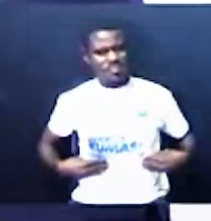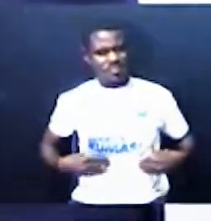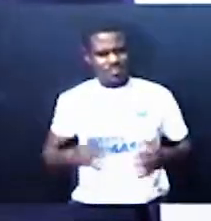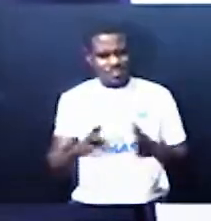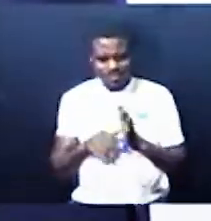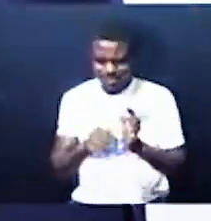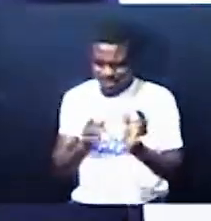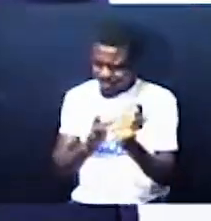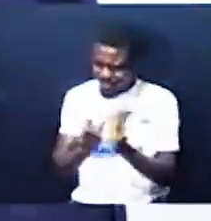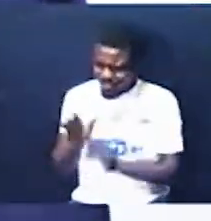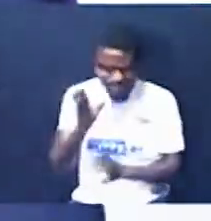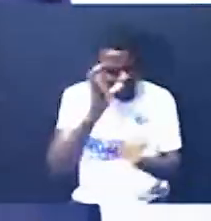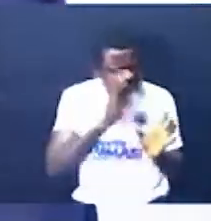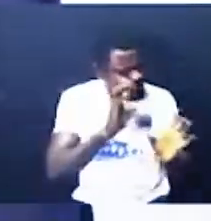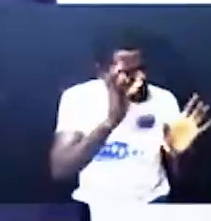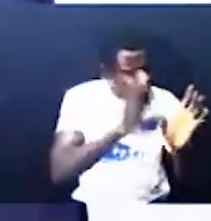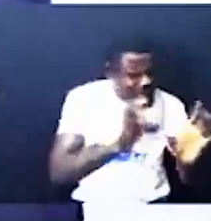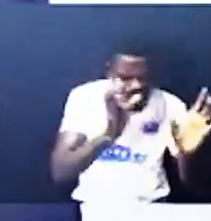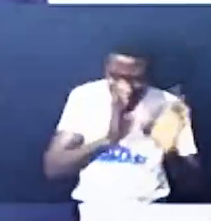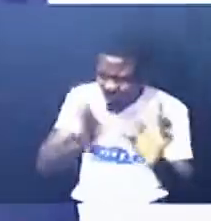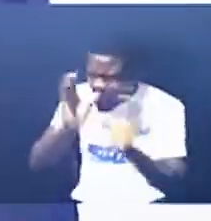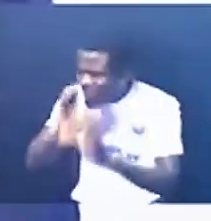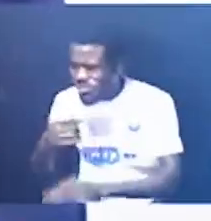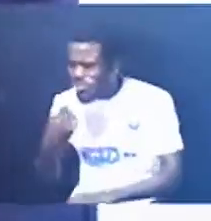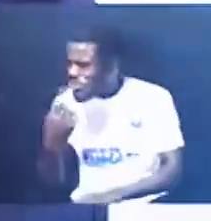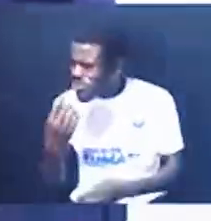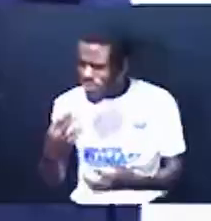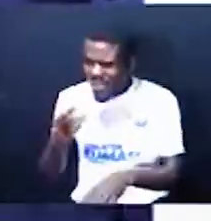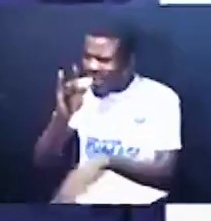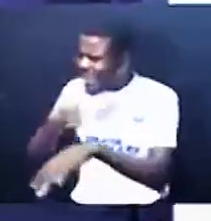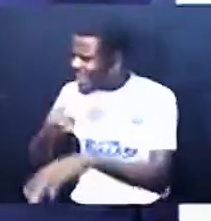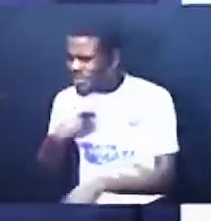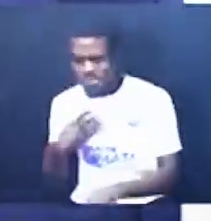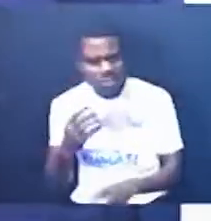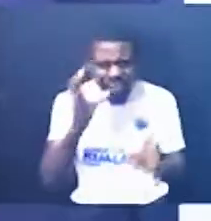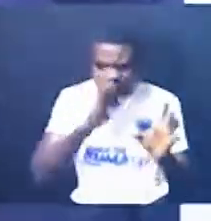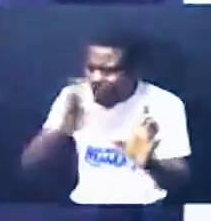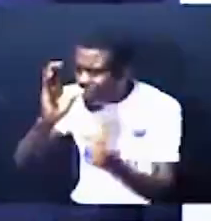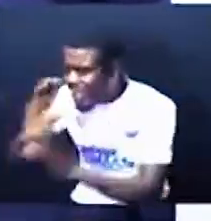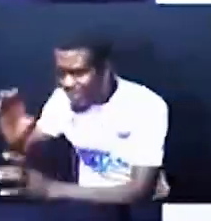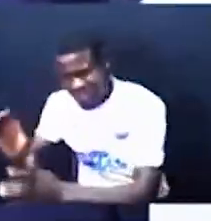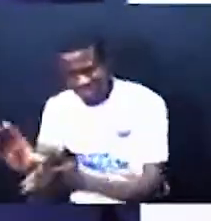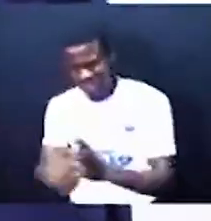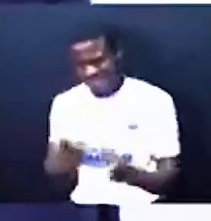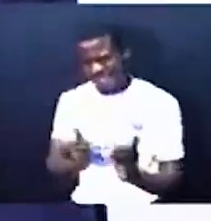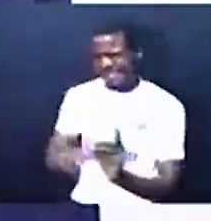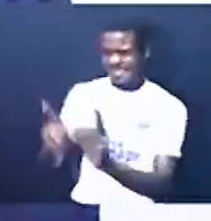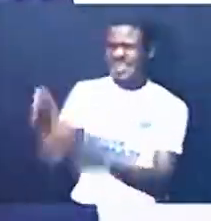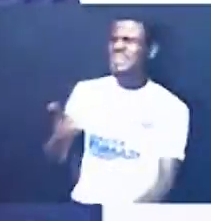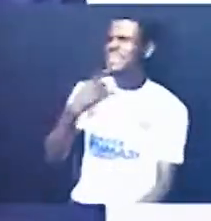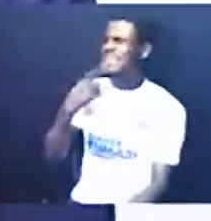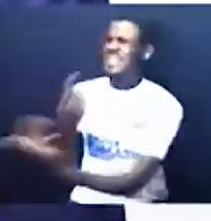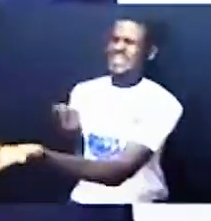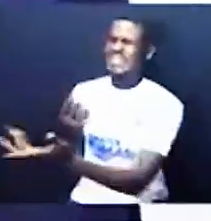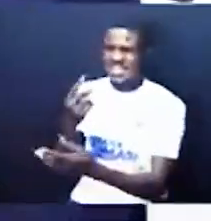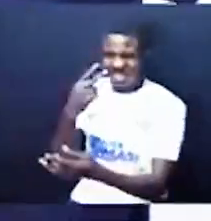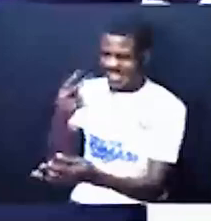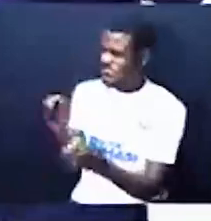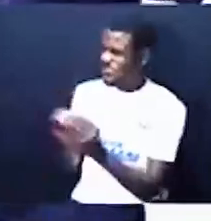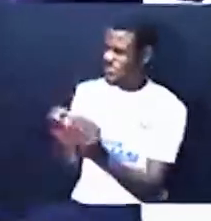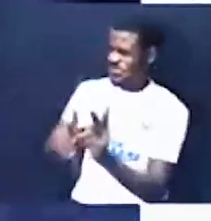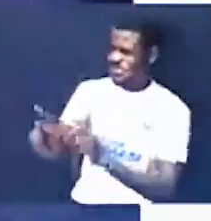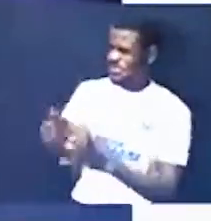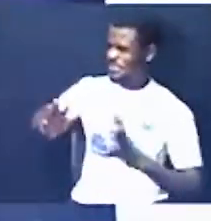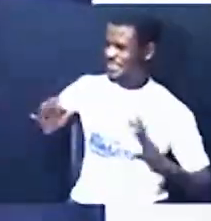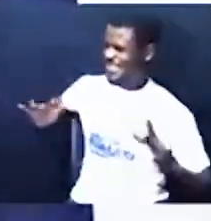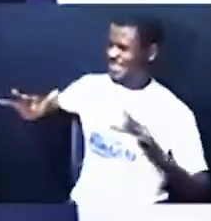Jesus looked for her. Yesu hwehwɛ no. Who touched me? Why not de ne ho ka me? The disciples said. Yesu for ne say. You see people thrown